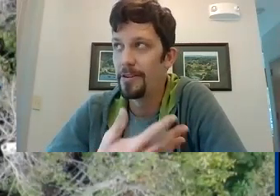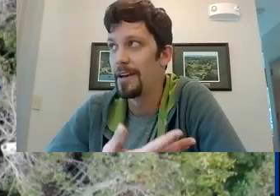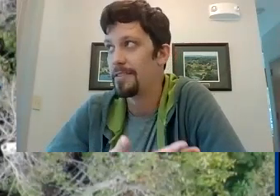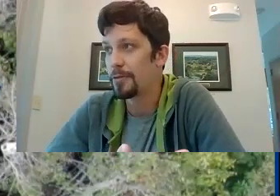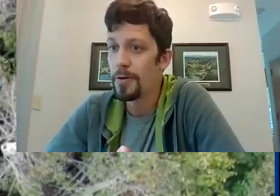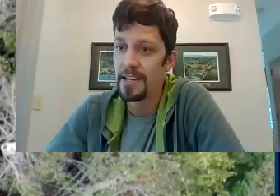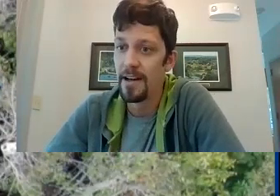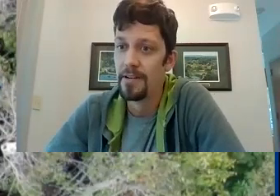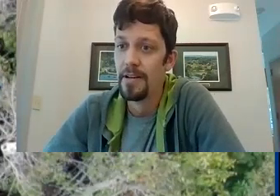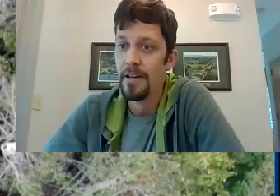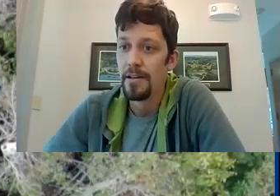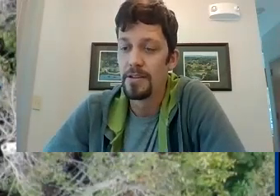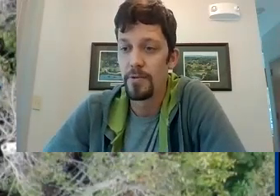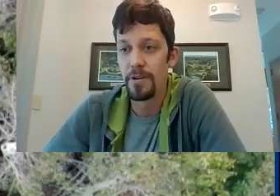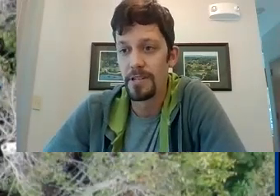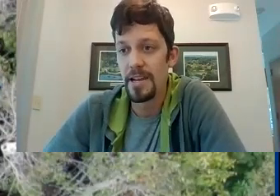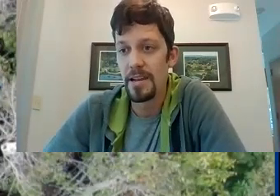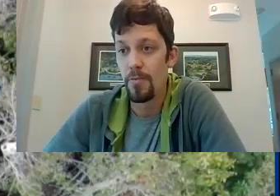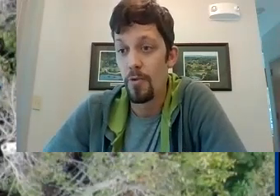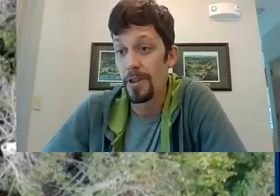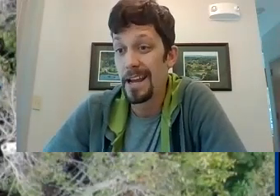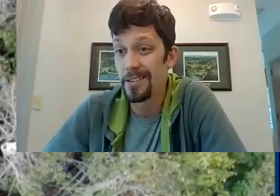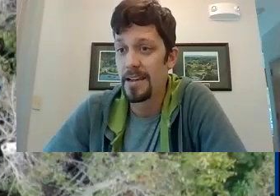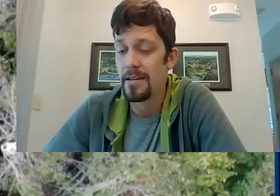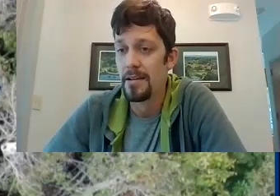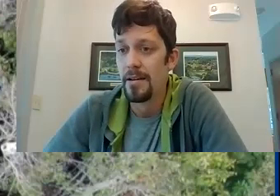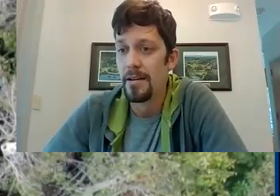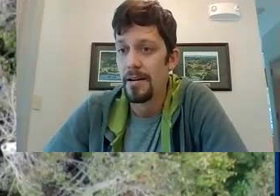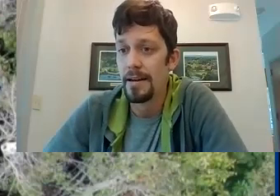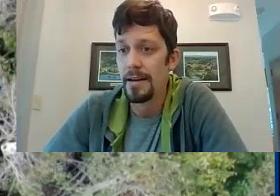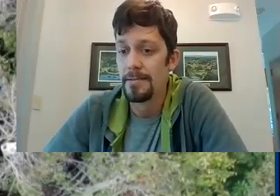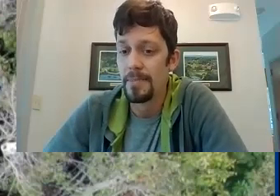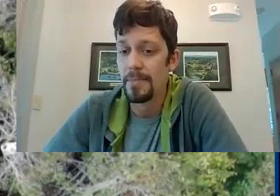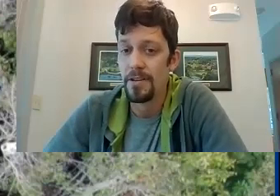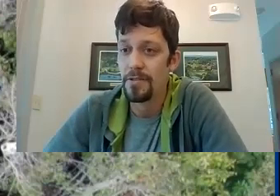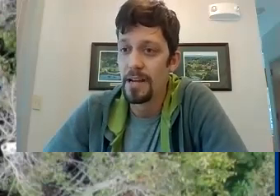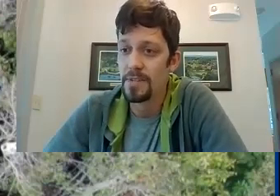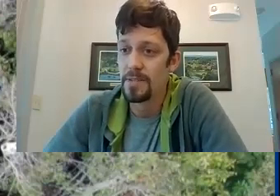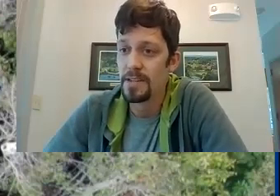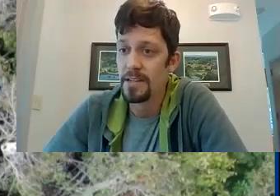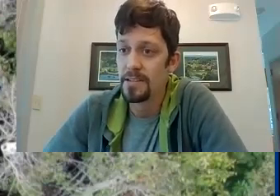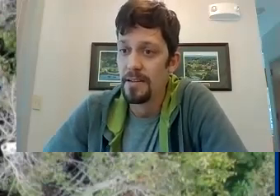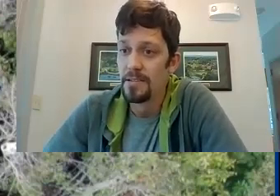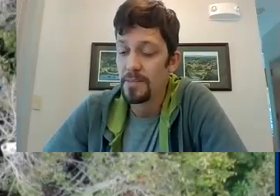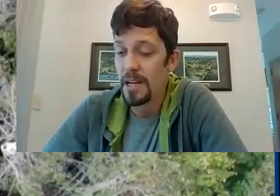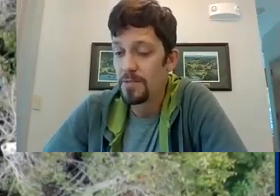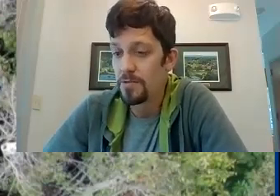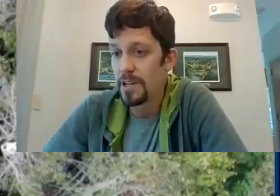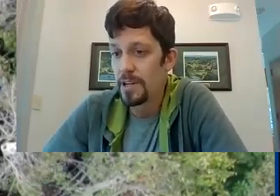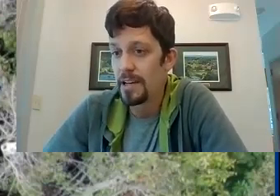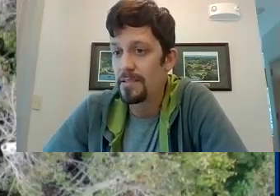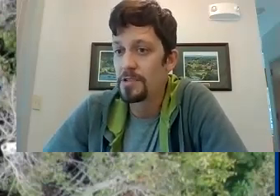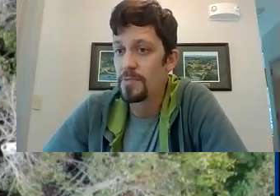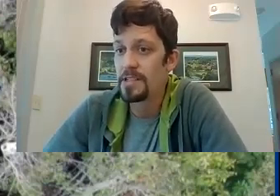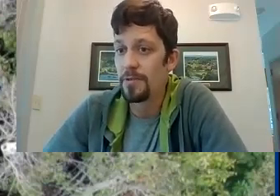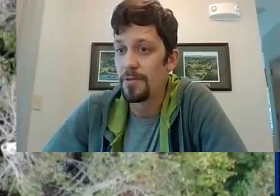like the Croatan Sound, is where you're going to see, or more likely see, those types of species. Sometimes you will get